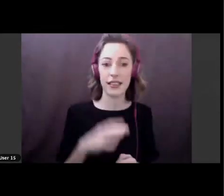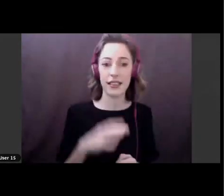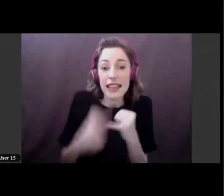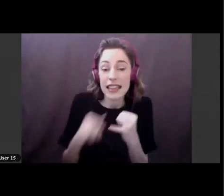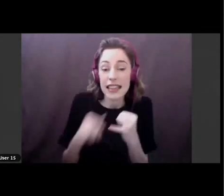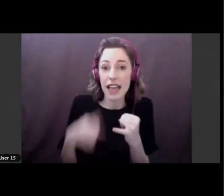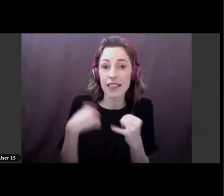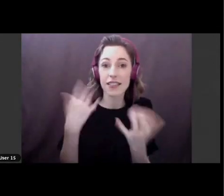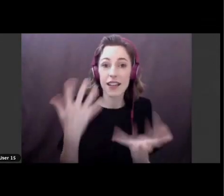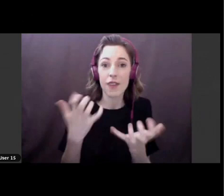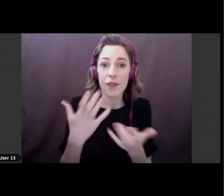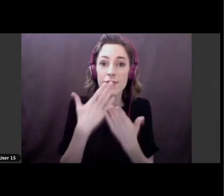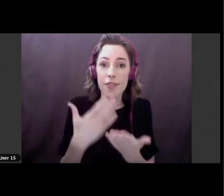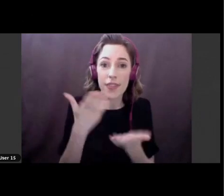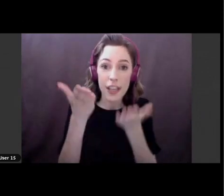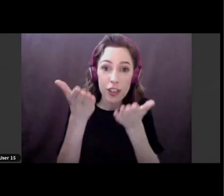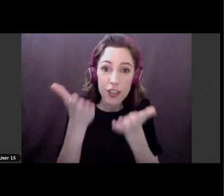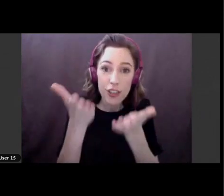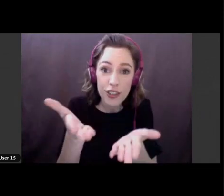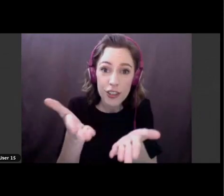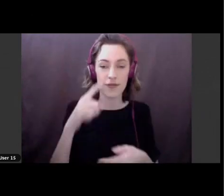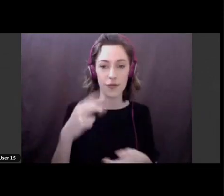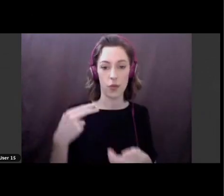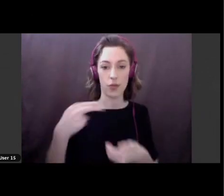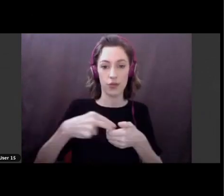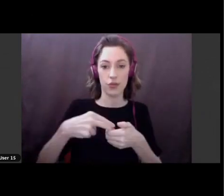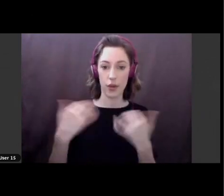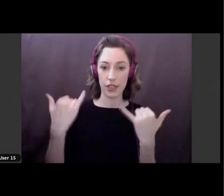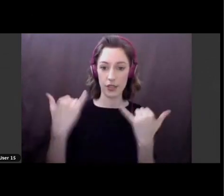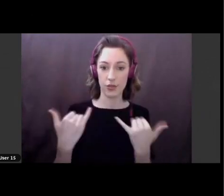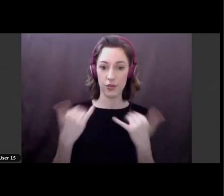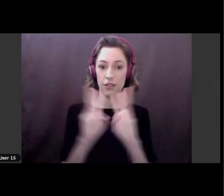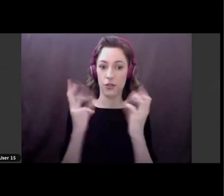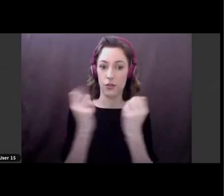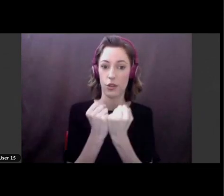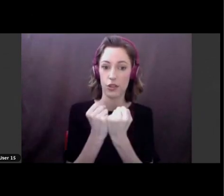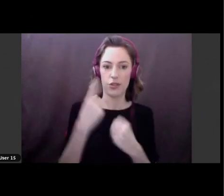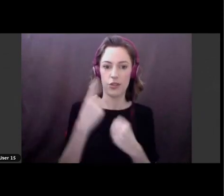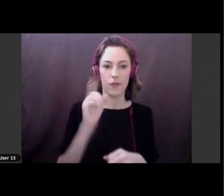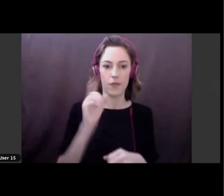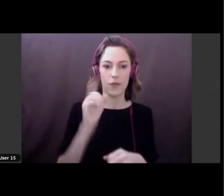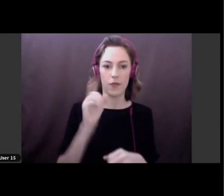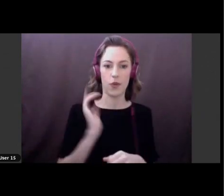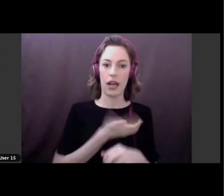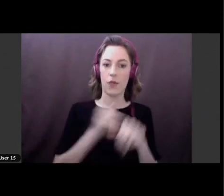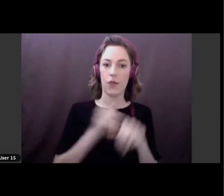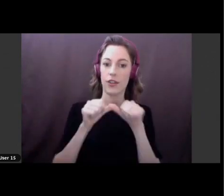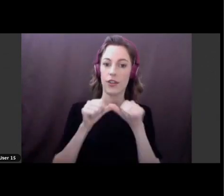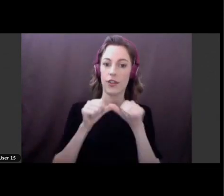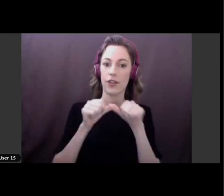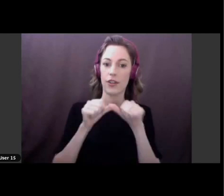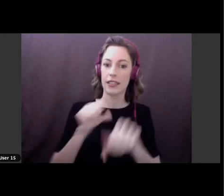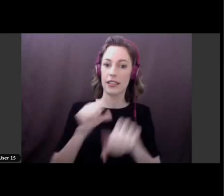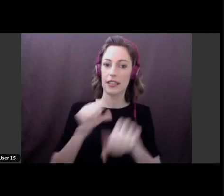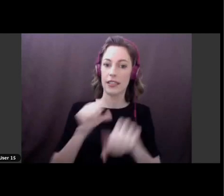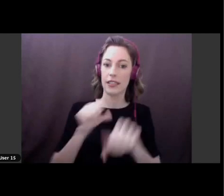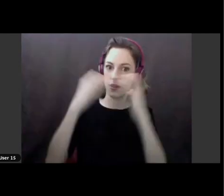all children, including children with disabilities, can learn, grow, and thrive. Thank you.